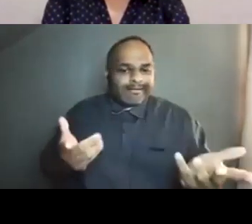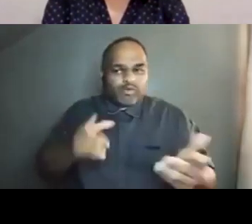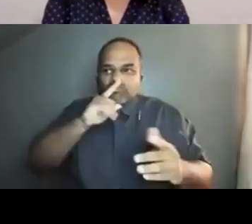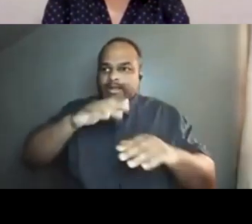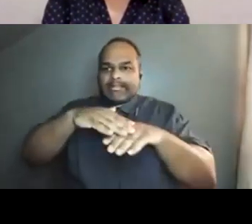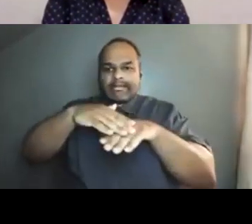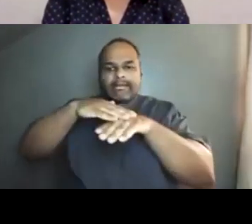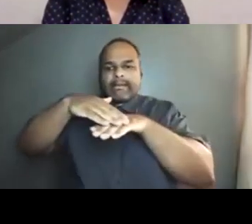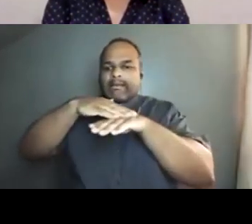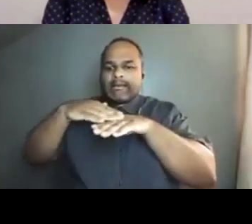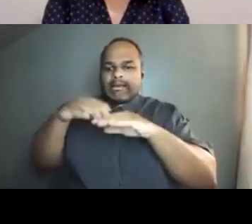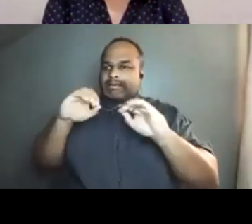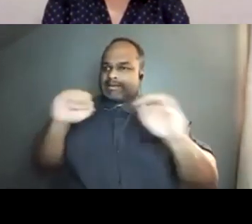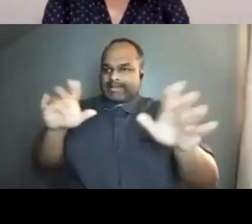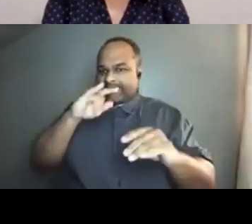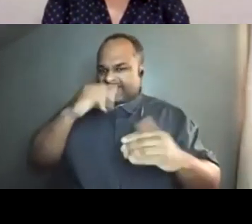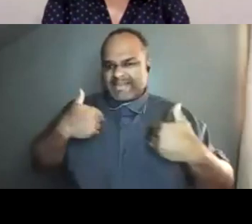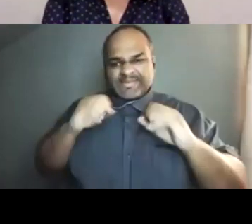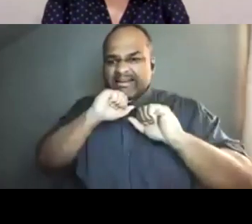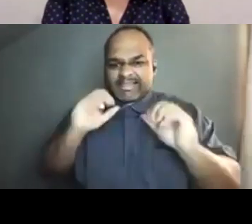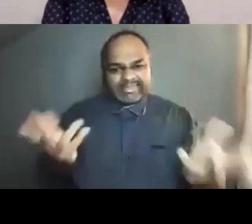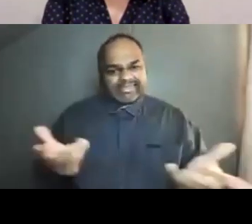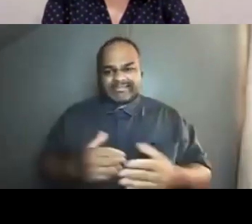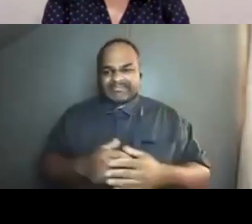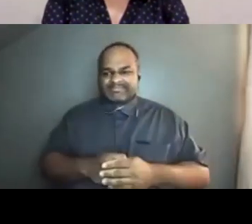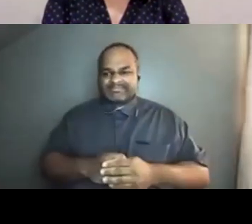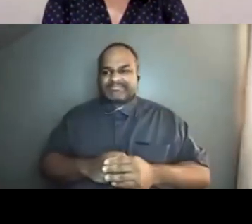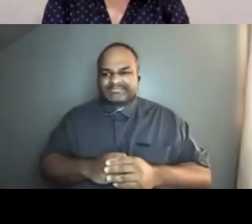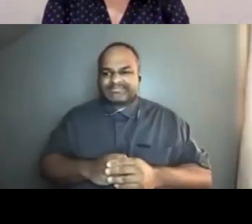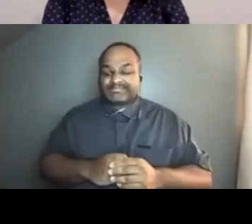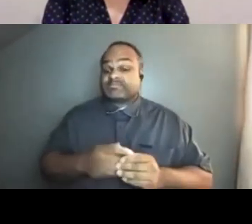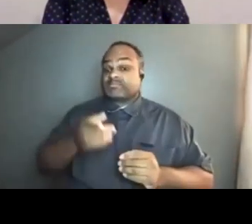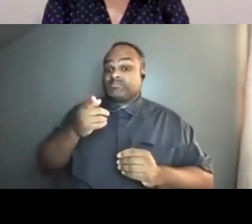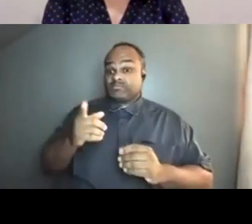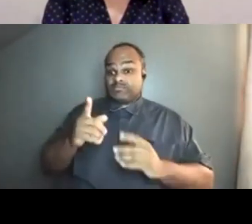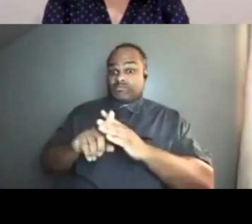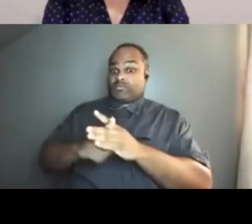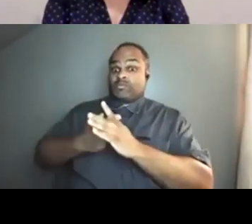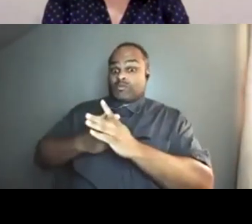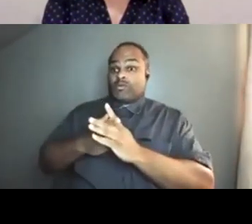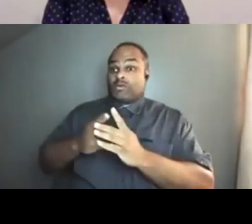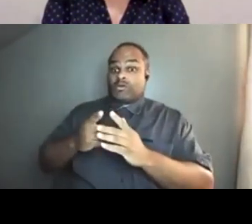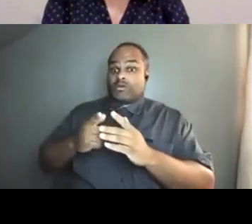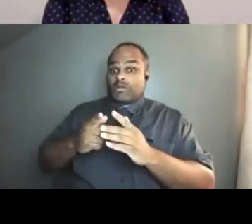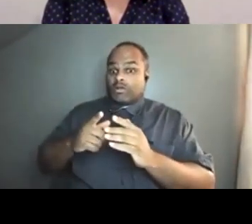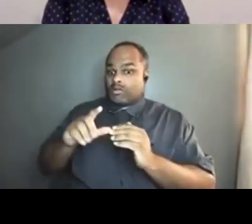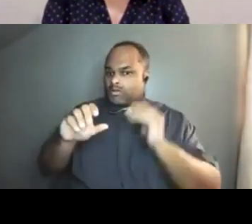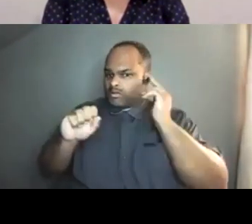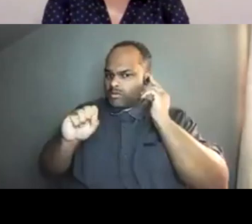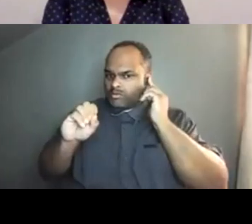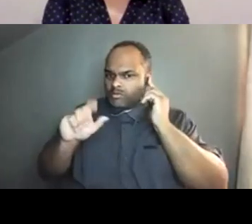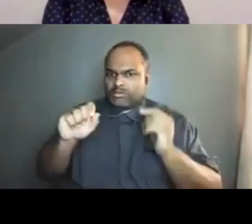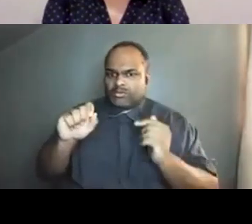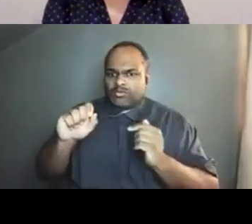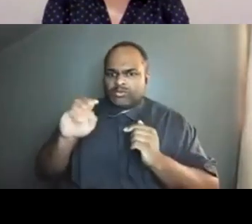Commercial and grant. When the initiative was born and died alone with the sown grant, or when under